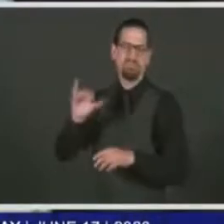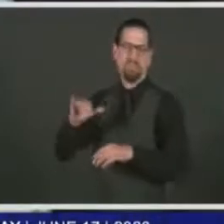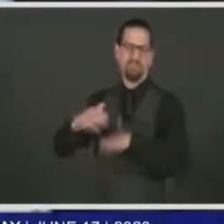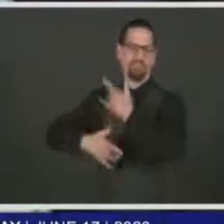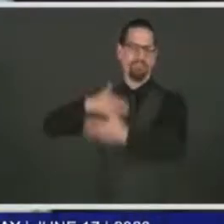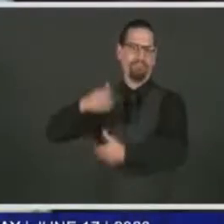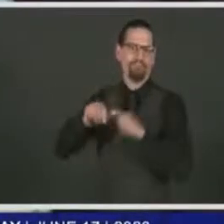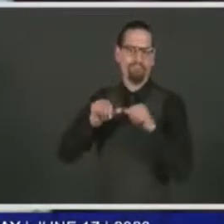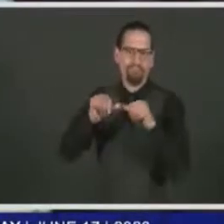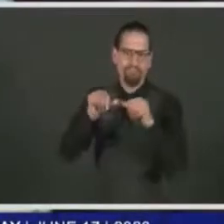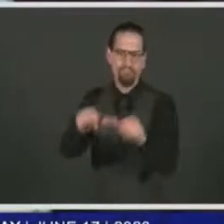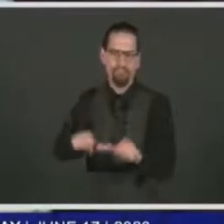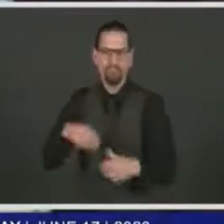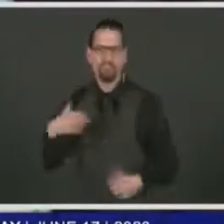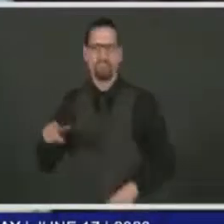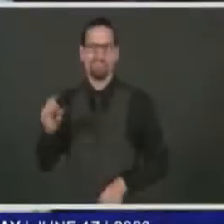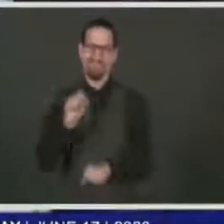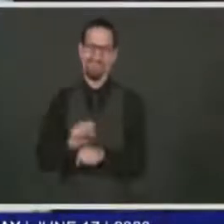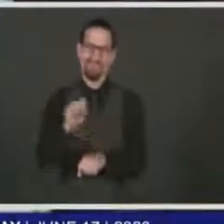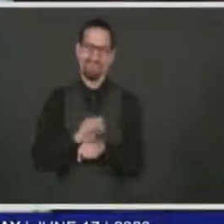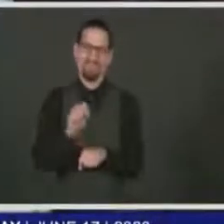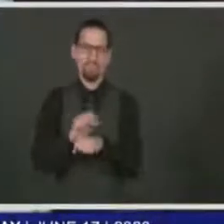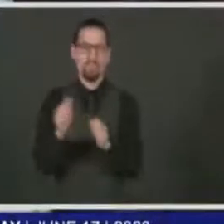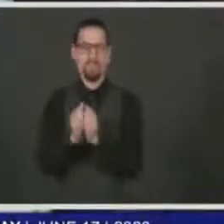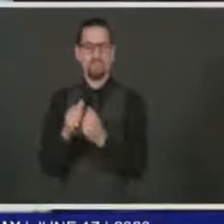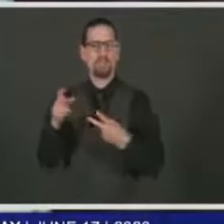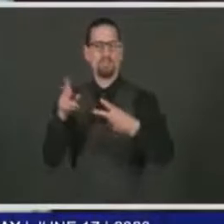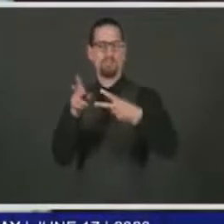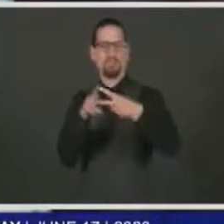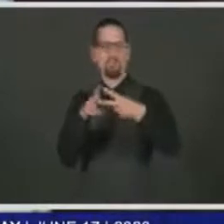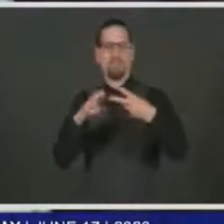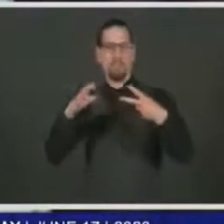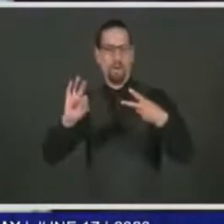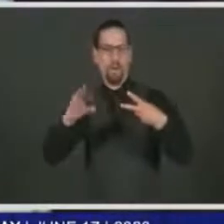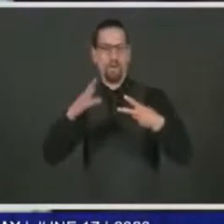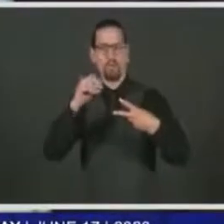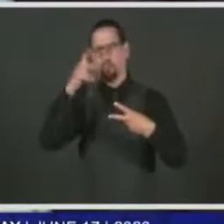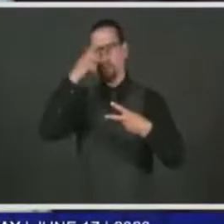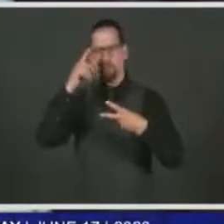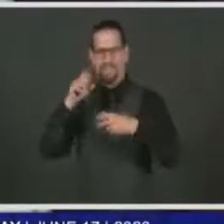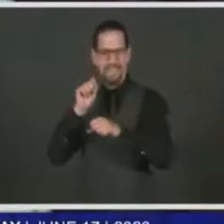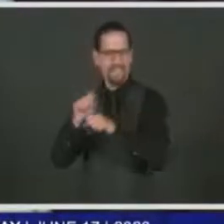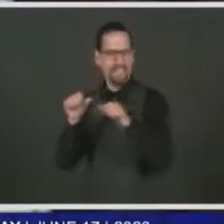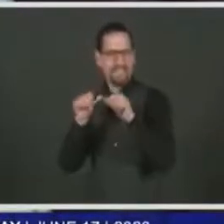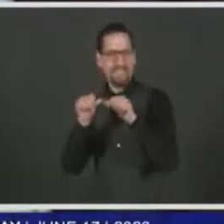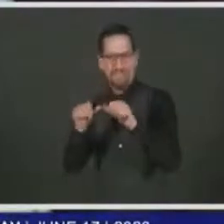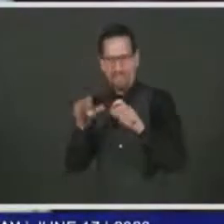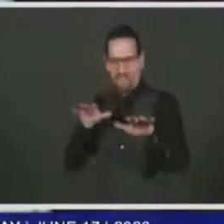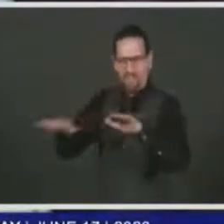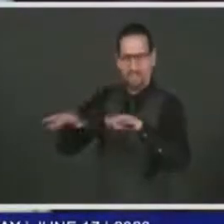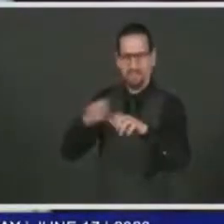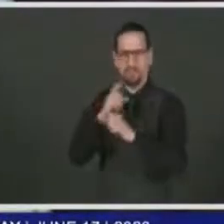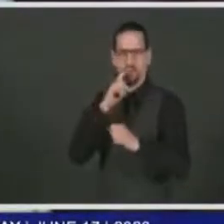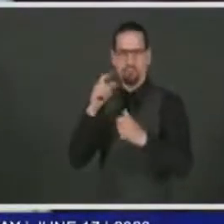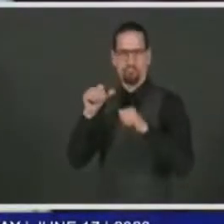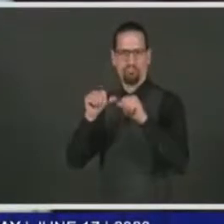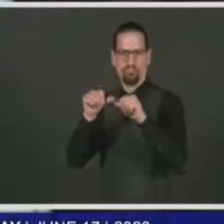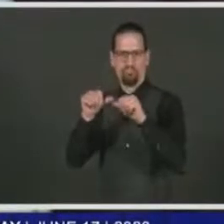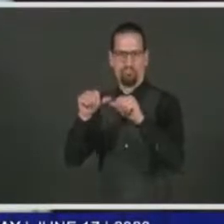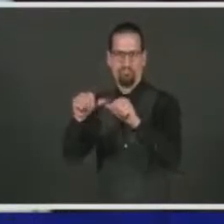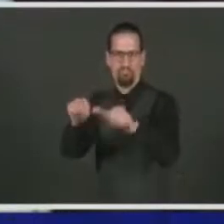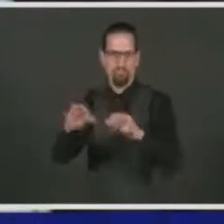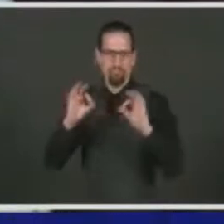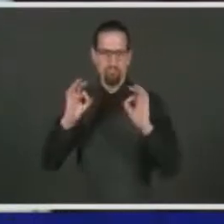Falls, and we will continue to expand from there as mentioned. As we've been saying for years, our work